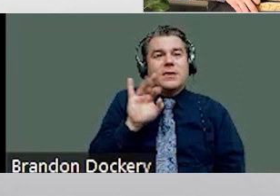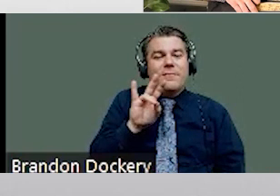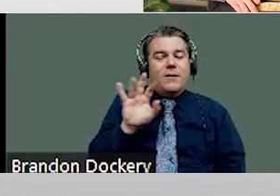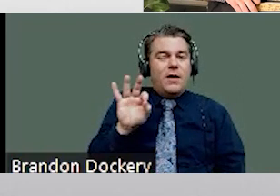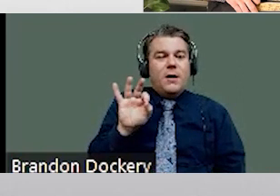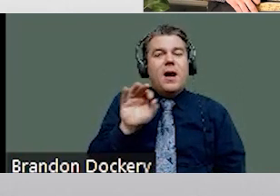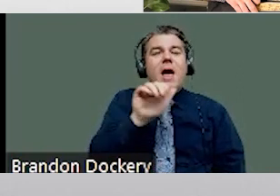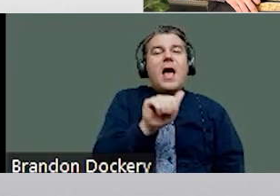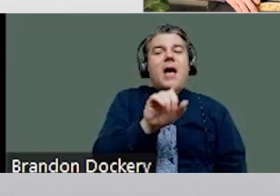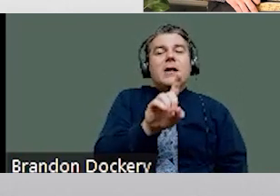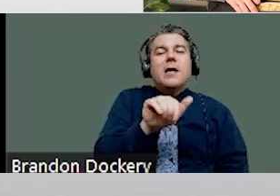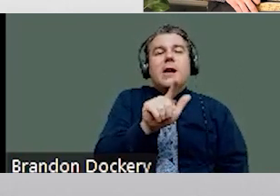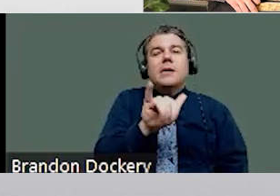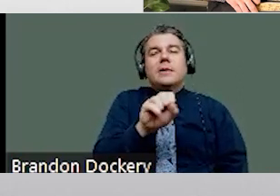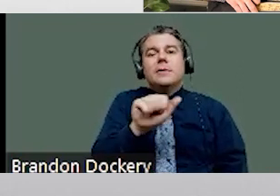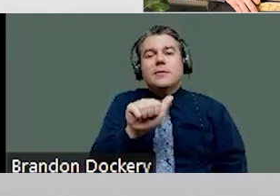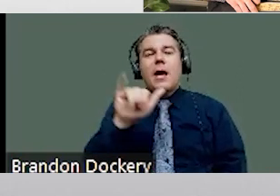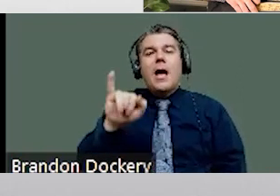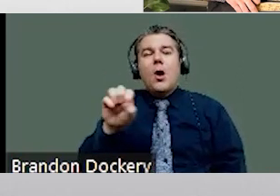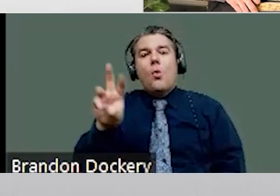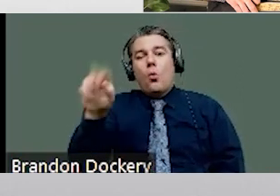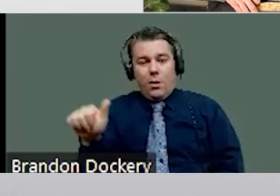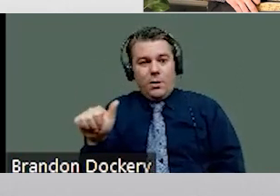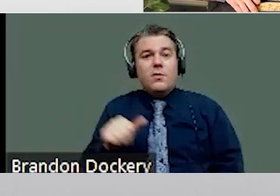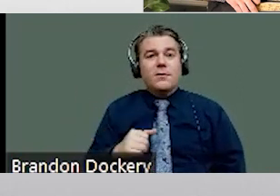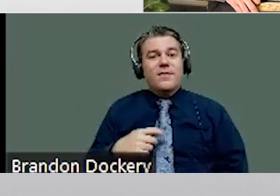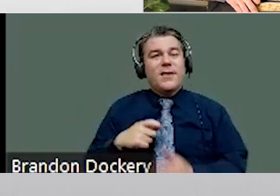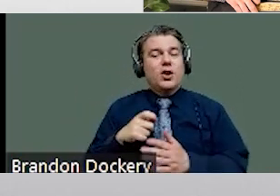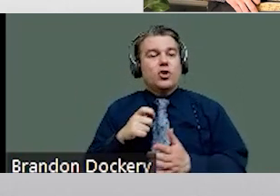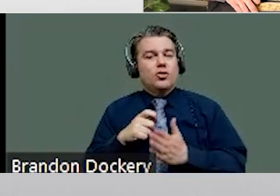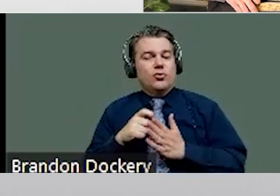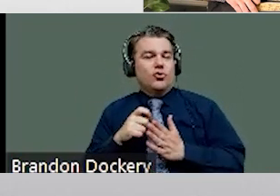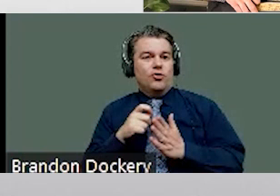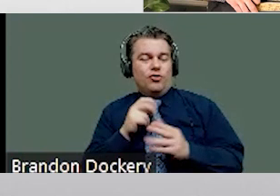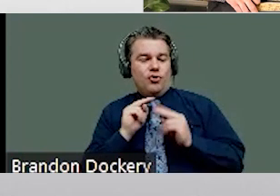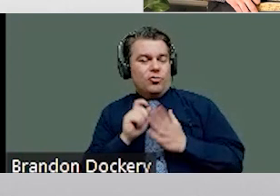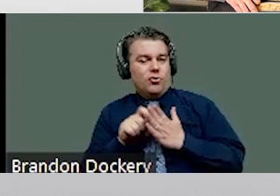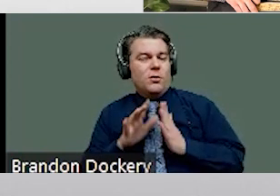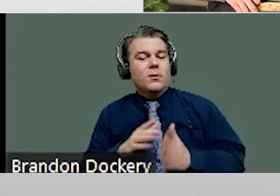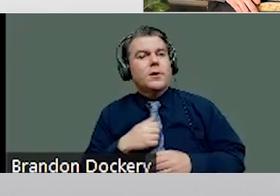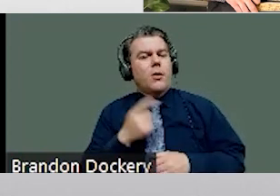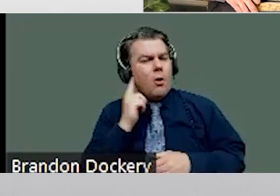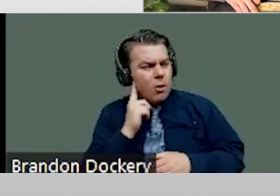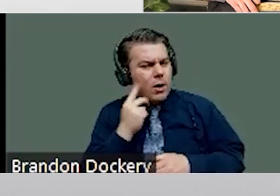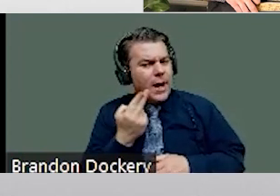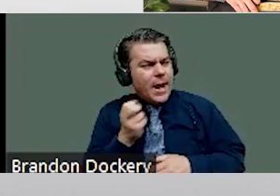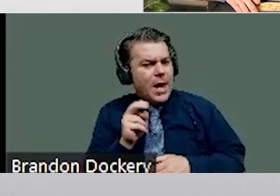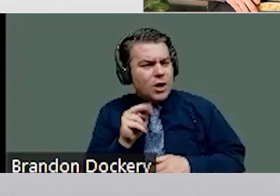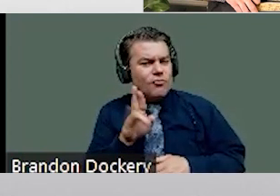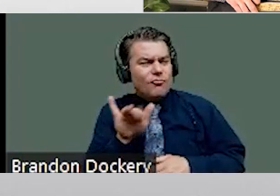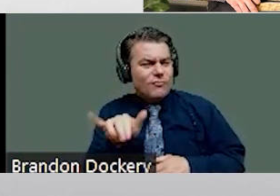called Atalissa, Iowa, she had heard about this program called Henry's Turkey